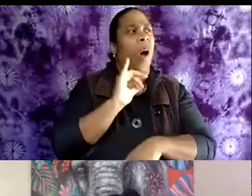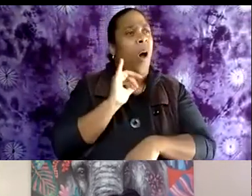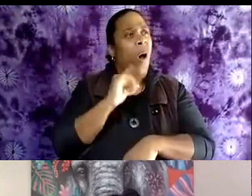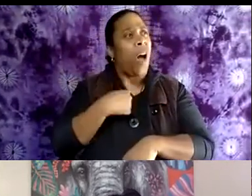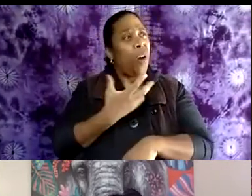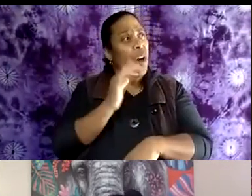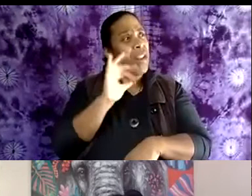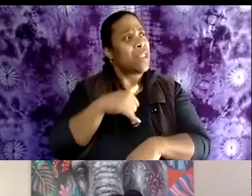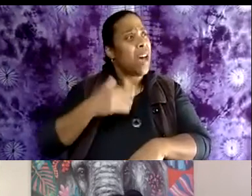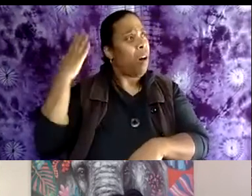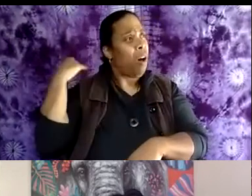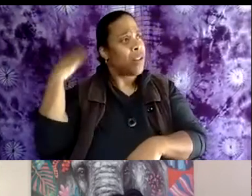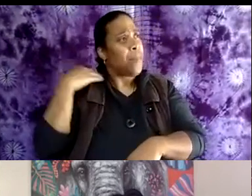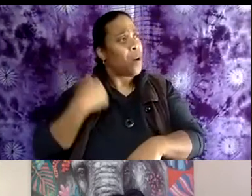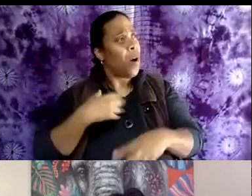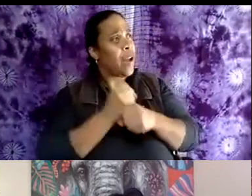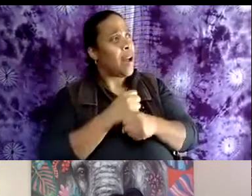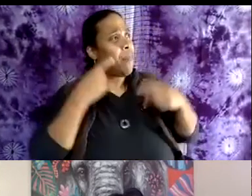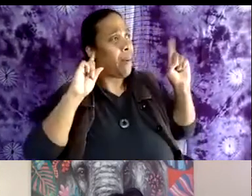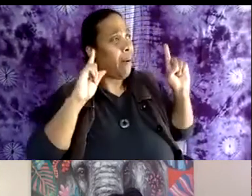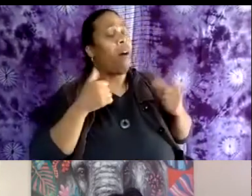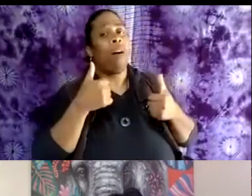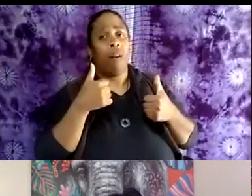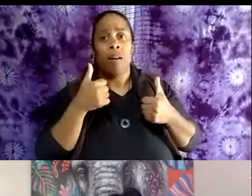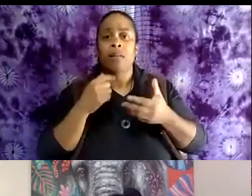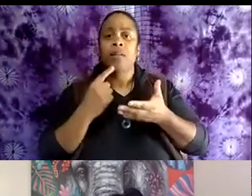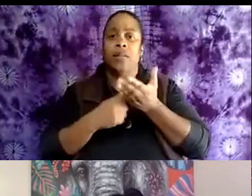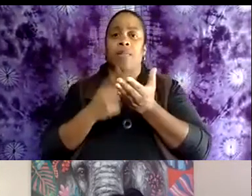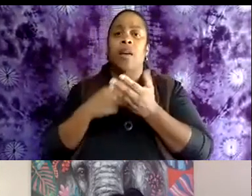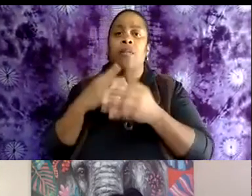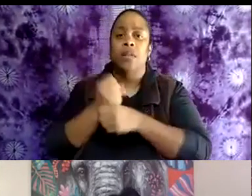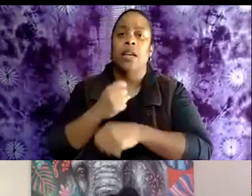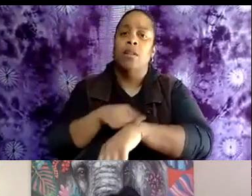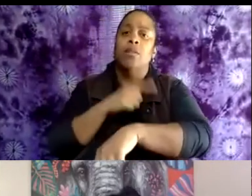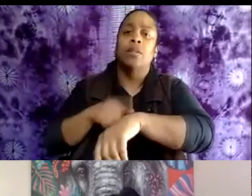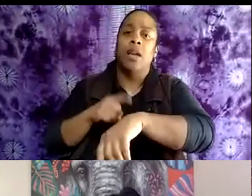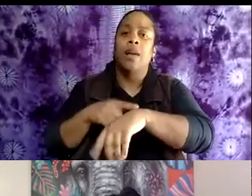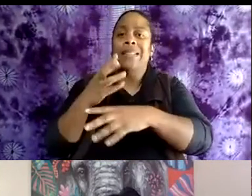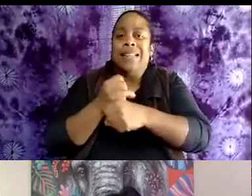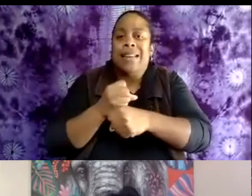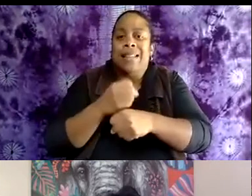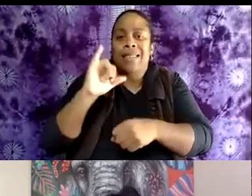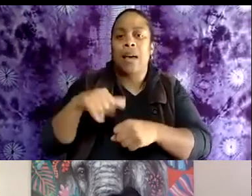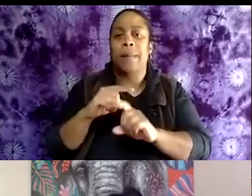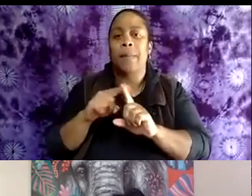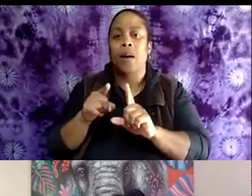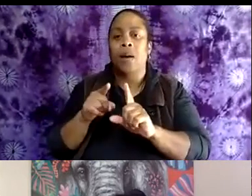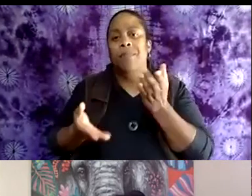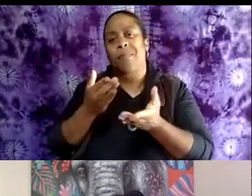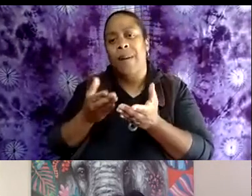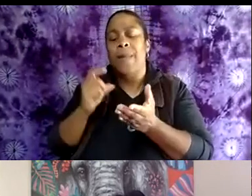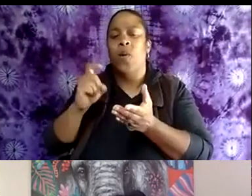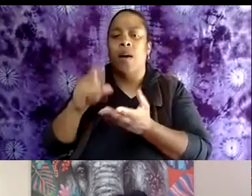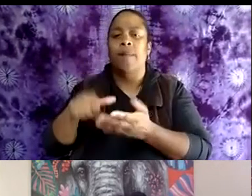wished for when I was little? So, sometimes it may take a long time for us to come to that point, maybe because we have to set